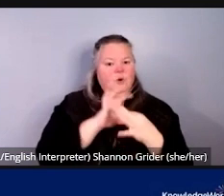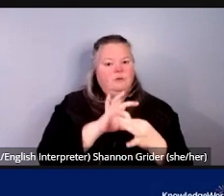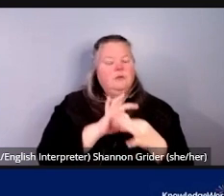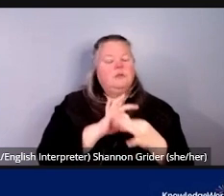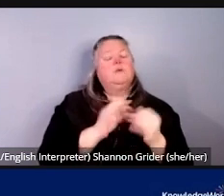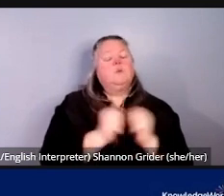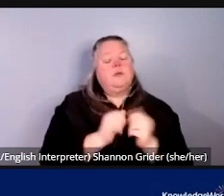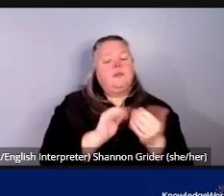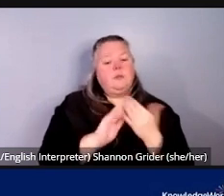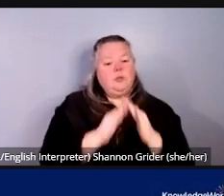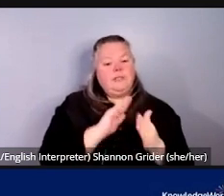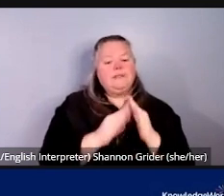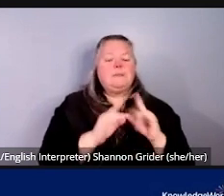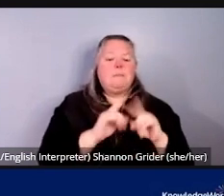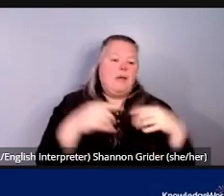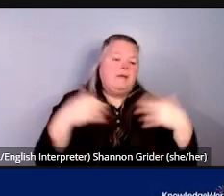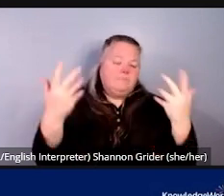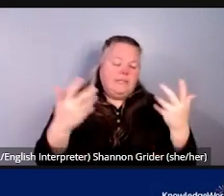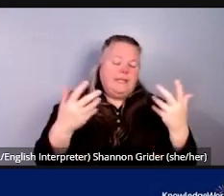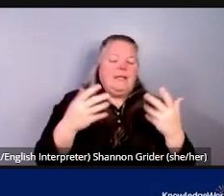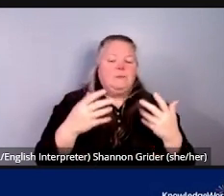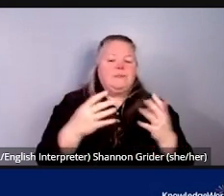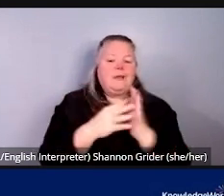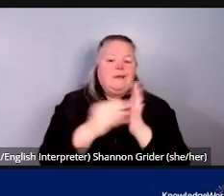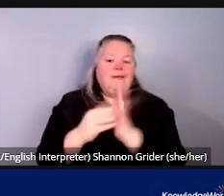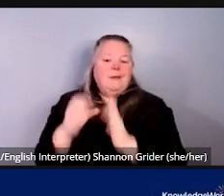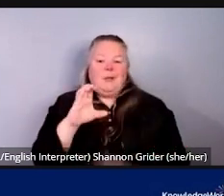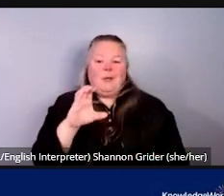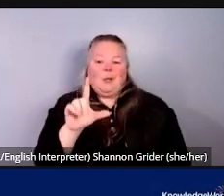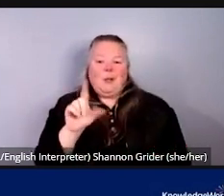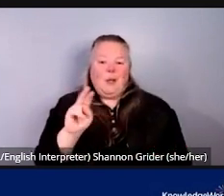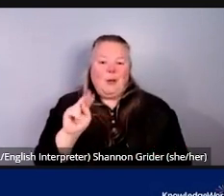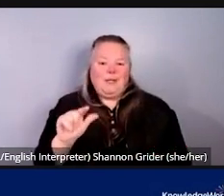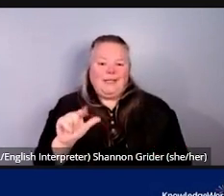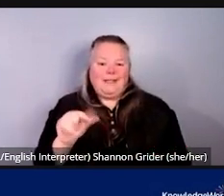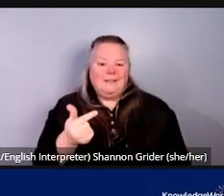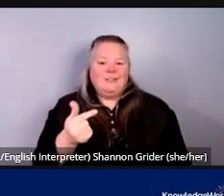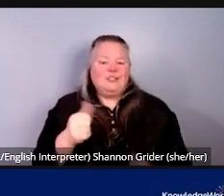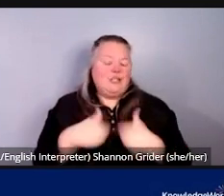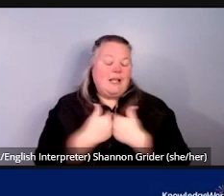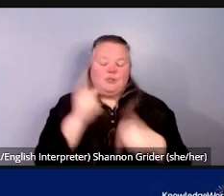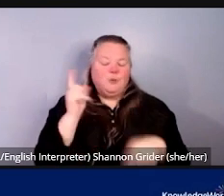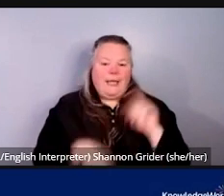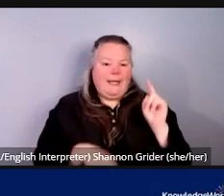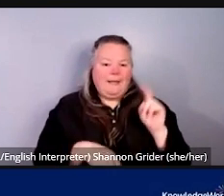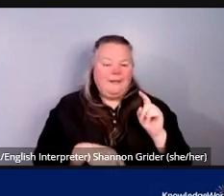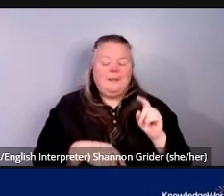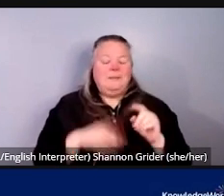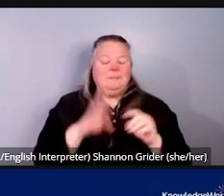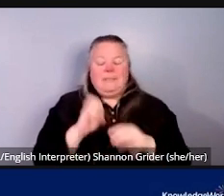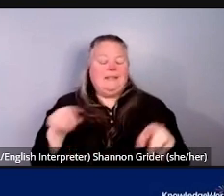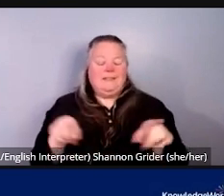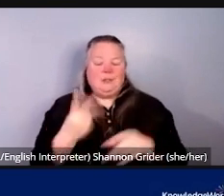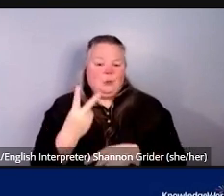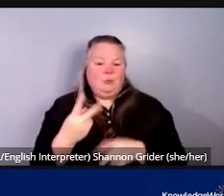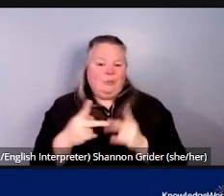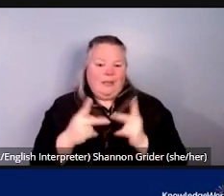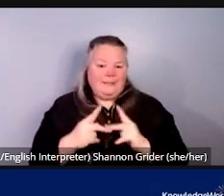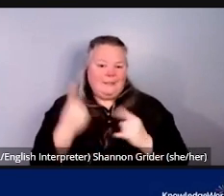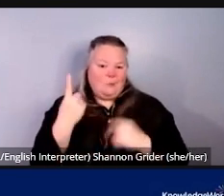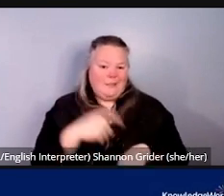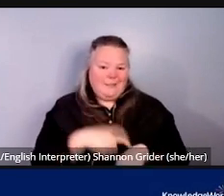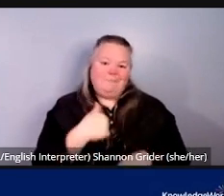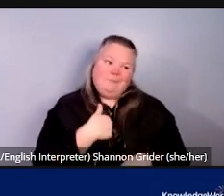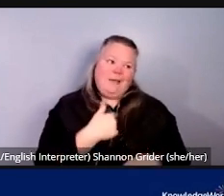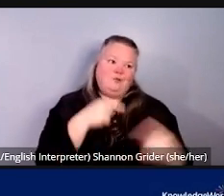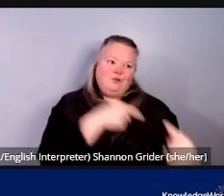communities, but it was, a cloning challenge that we all couldn't be in different places at the same time. I had the same struggle myself.